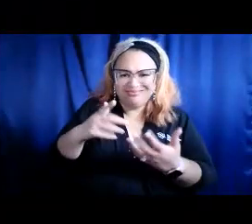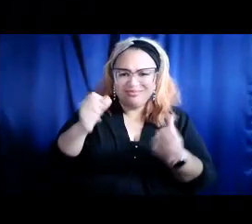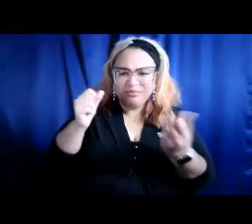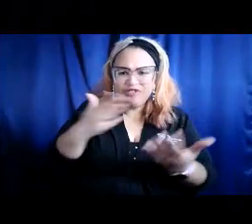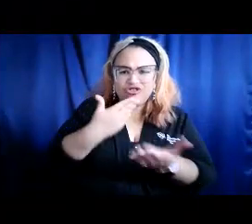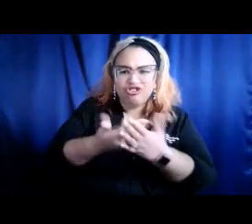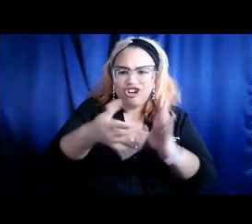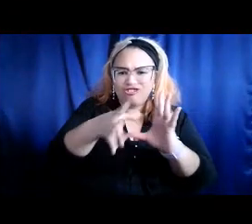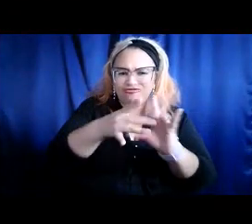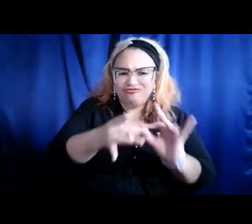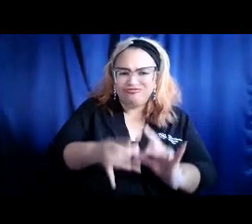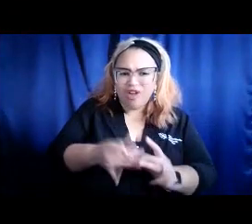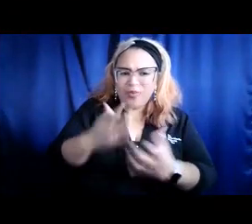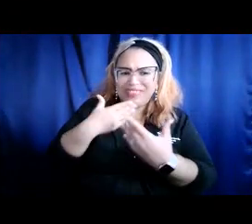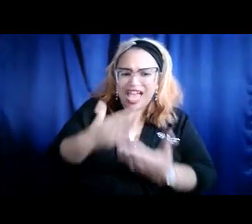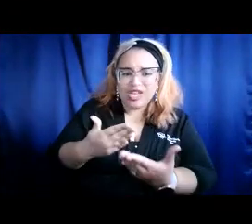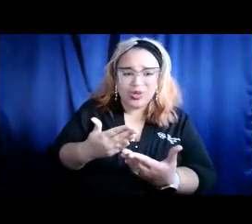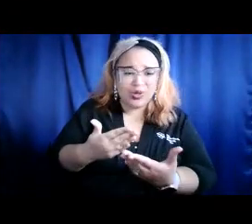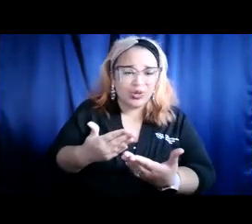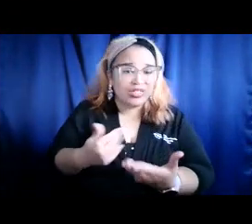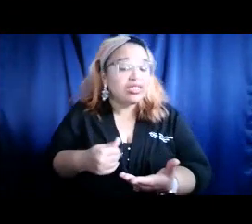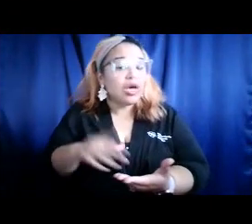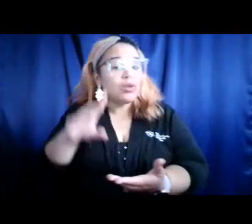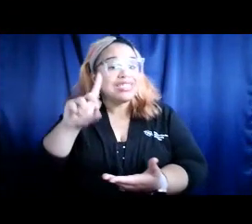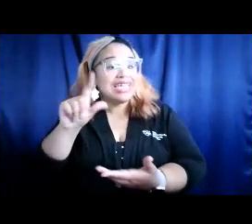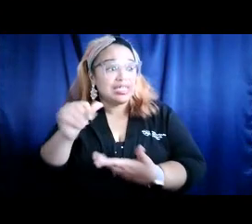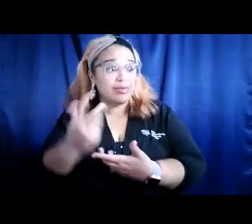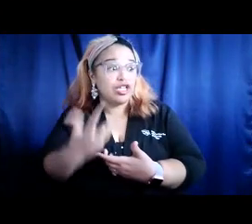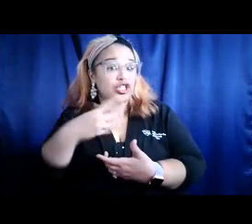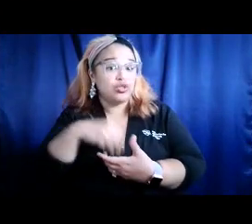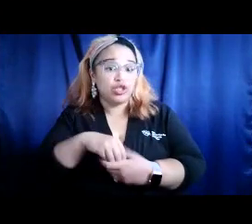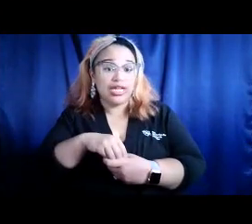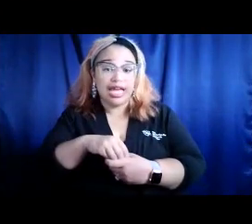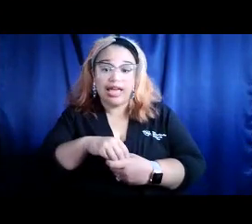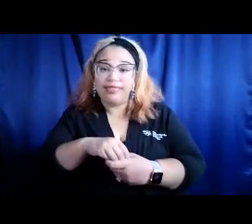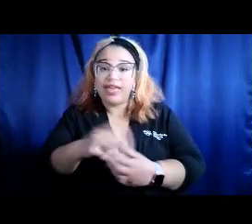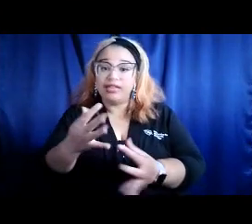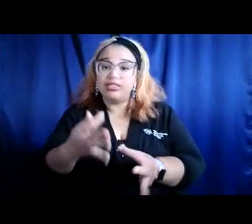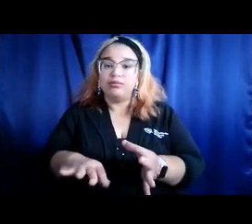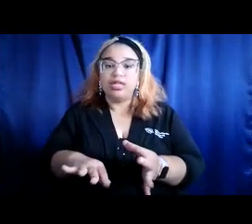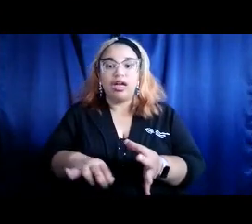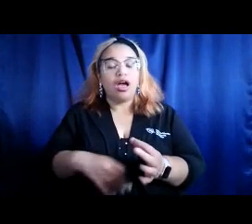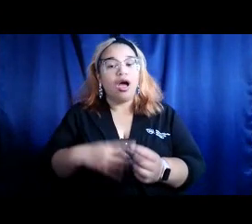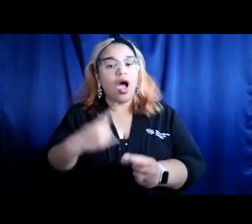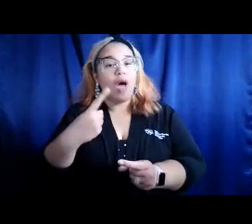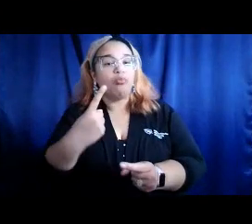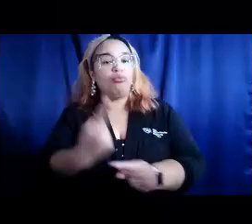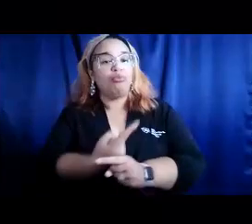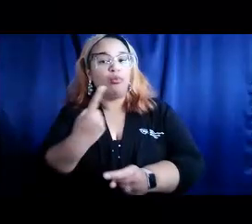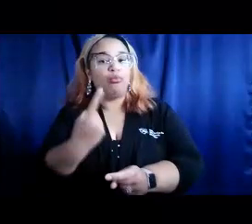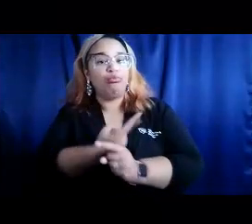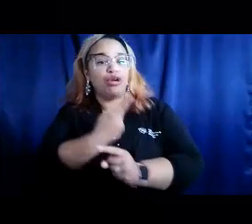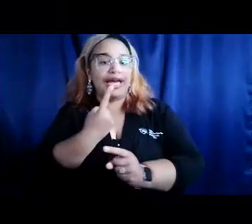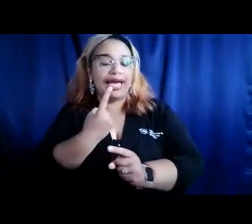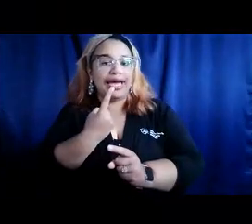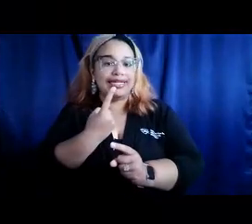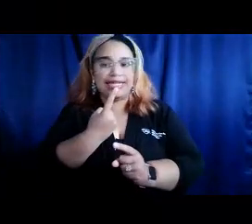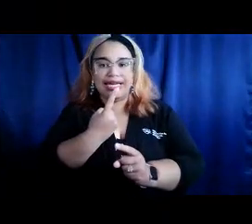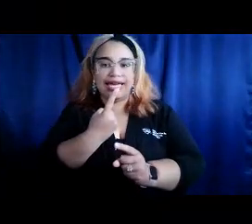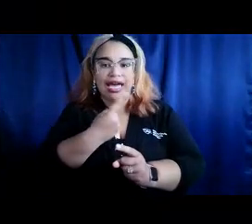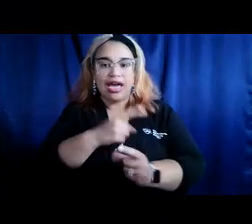disability inclusion is not just the right thing to do, but it's a smart business strategy. Inclusive workplaces benefit